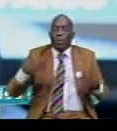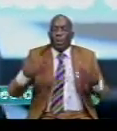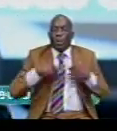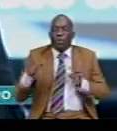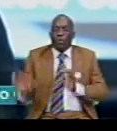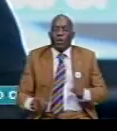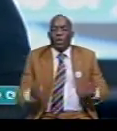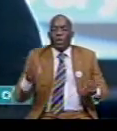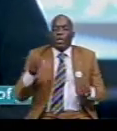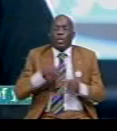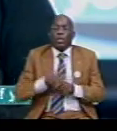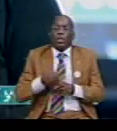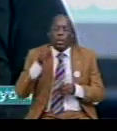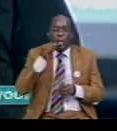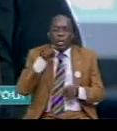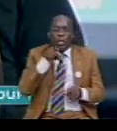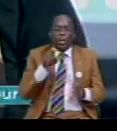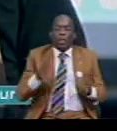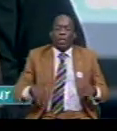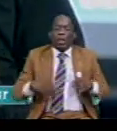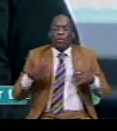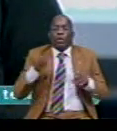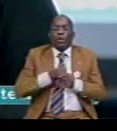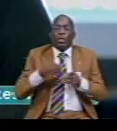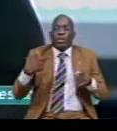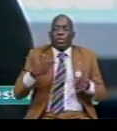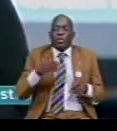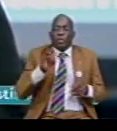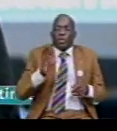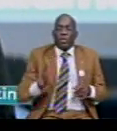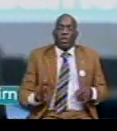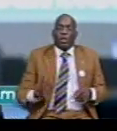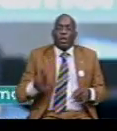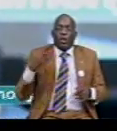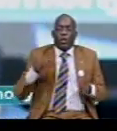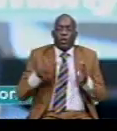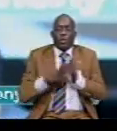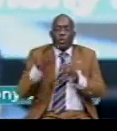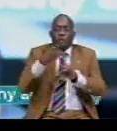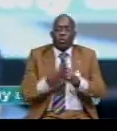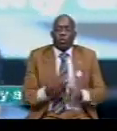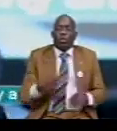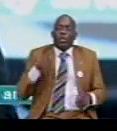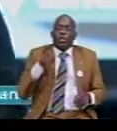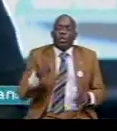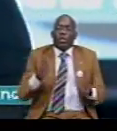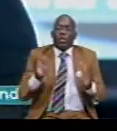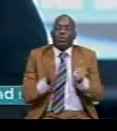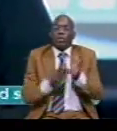ti osu yi mo gbe oruko mo Olorun ga lopolopo nitori pe mo ni ipenija ninu